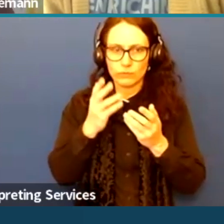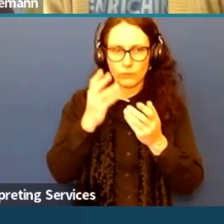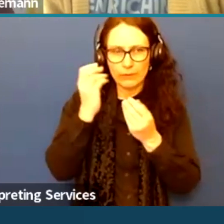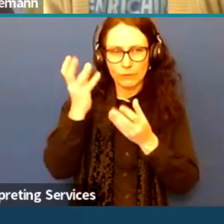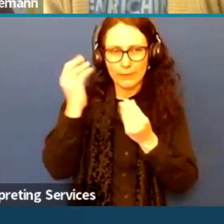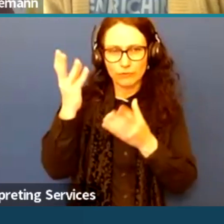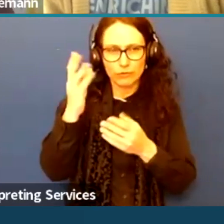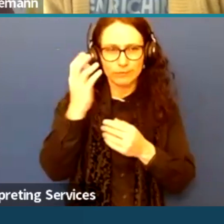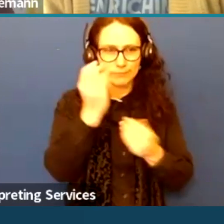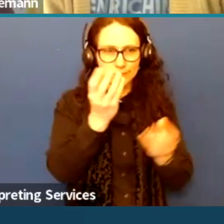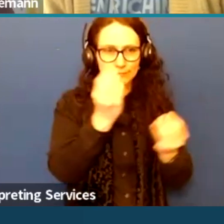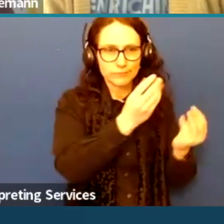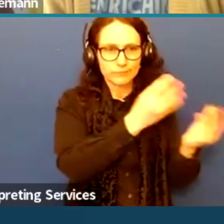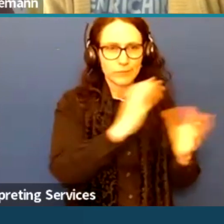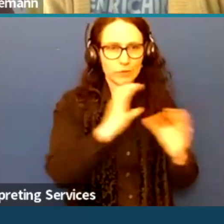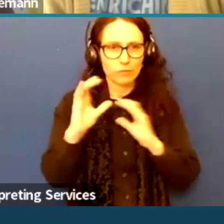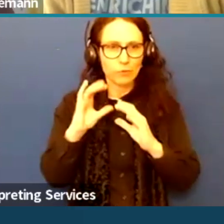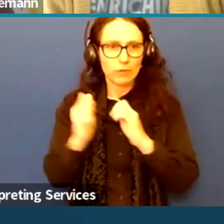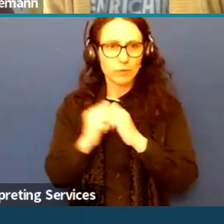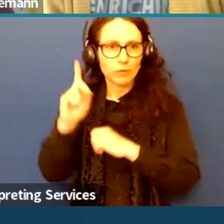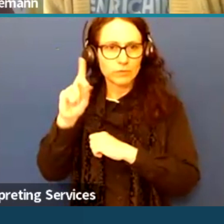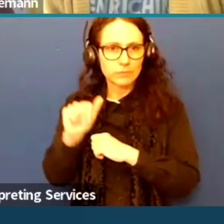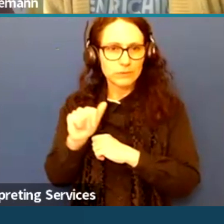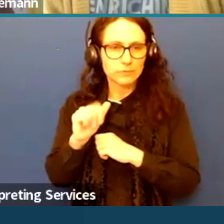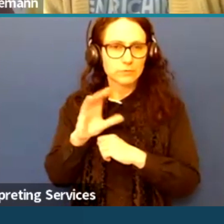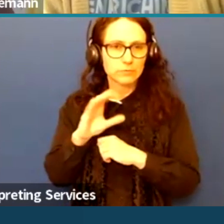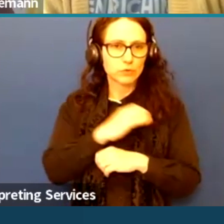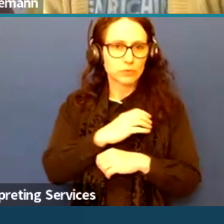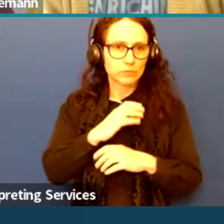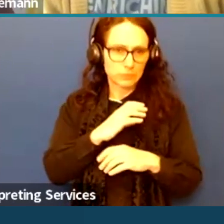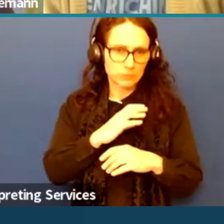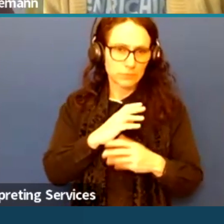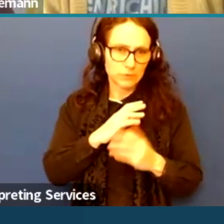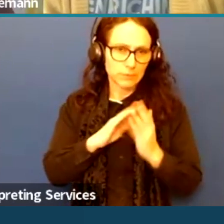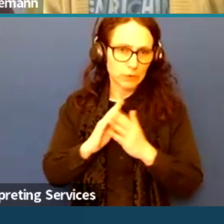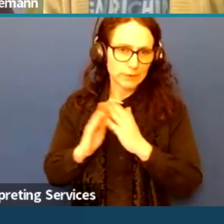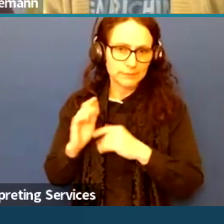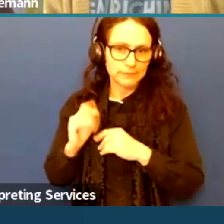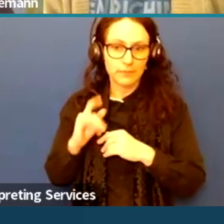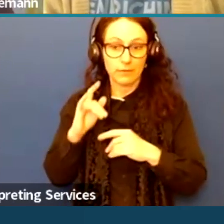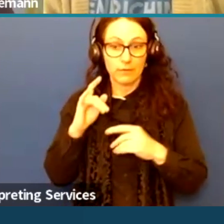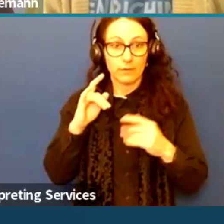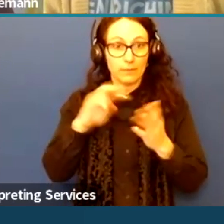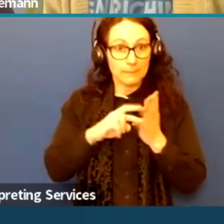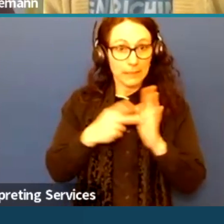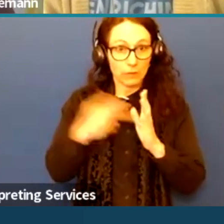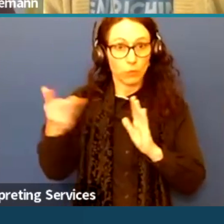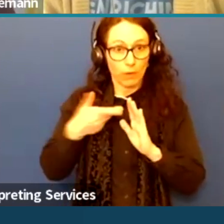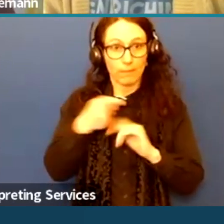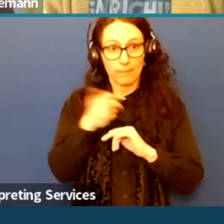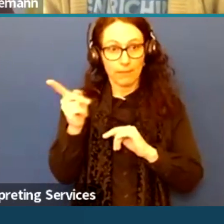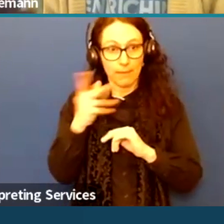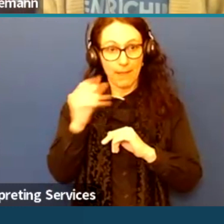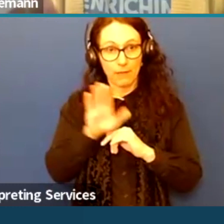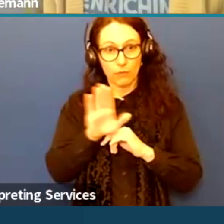lot in communicating to the disability community that you are welcoming of them and their animal. Thank you